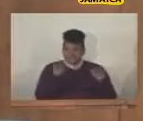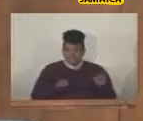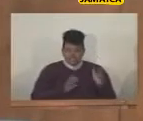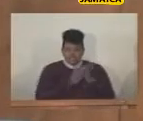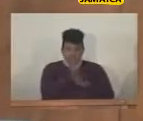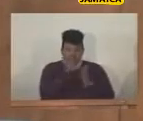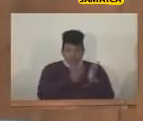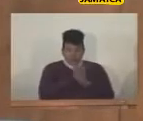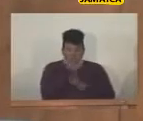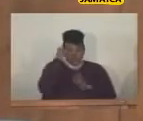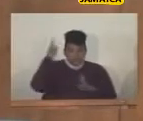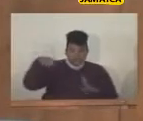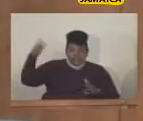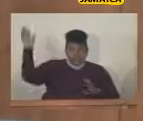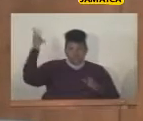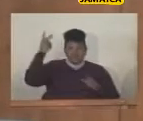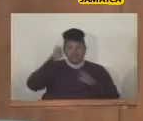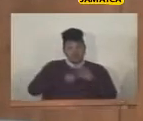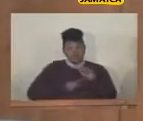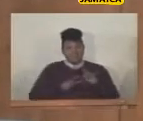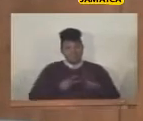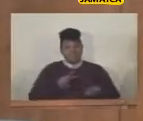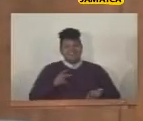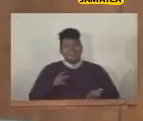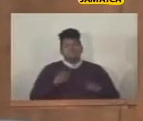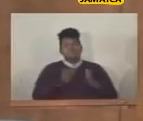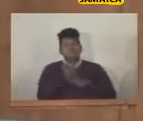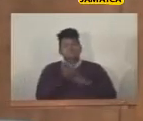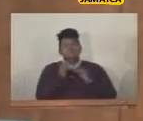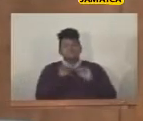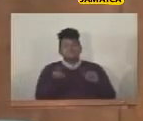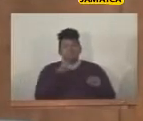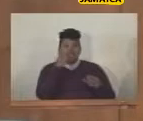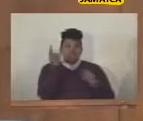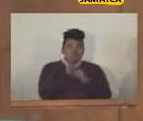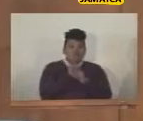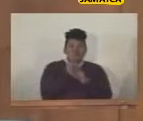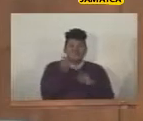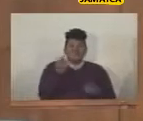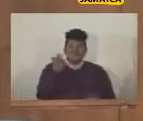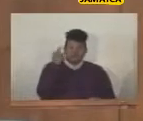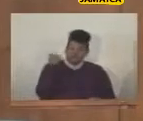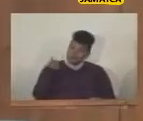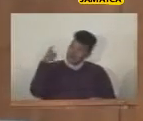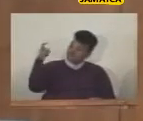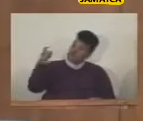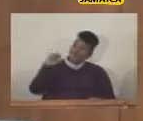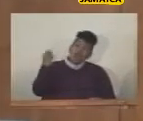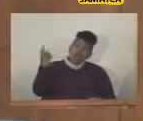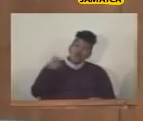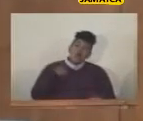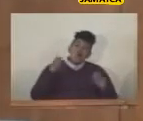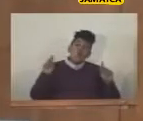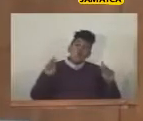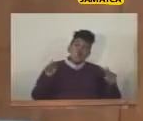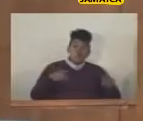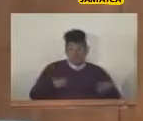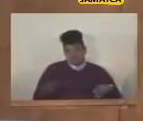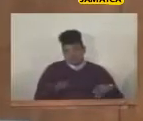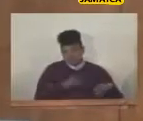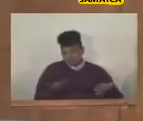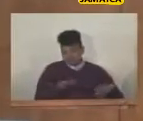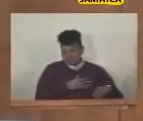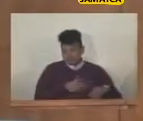of a department that issues permits for whatever. Miss Brown goes on leave. Another person in